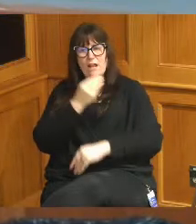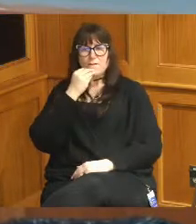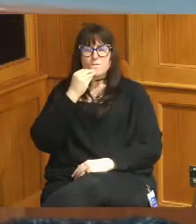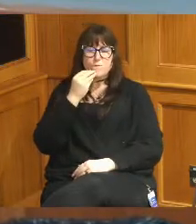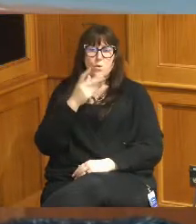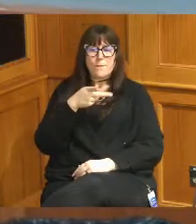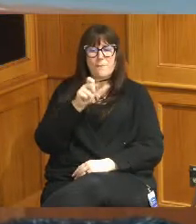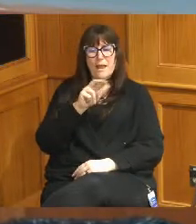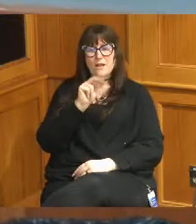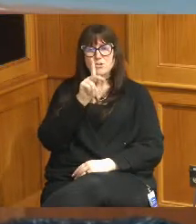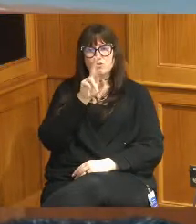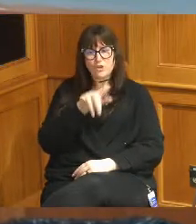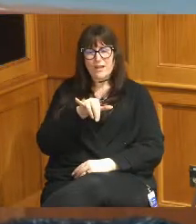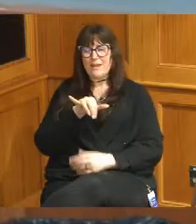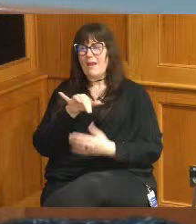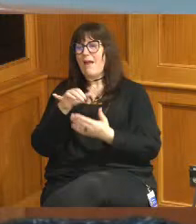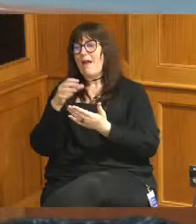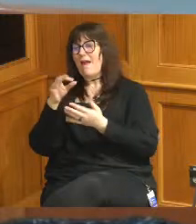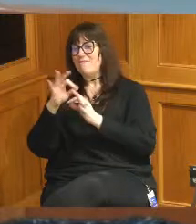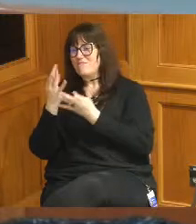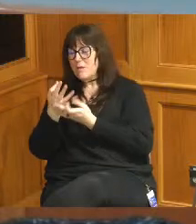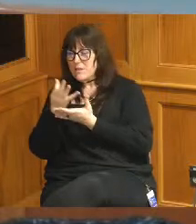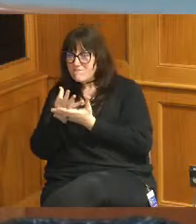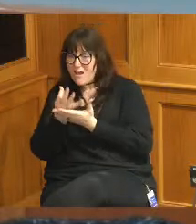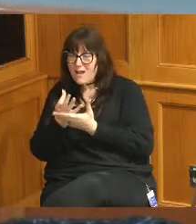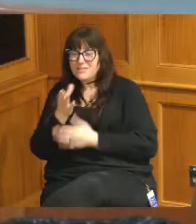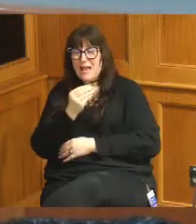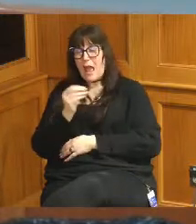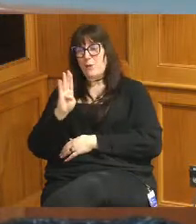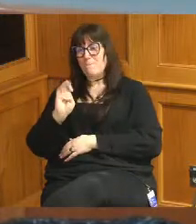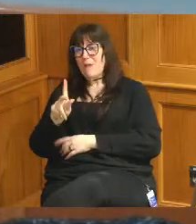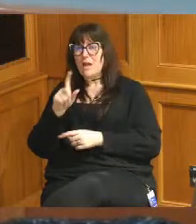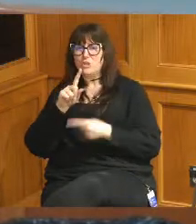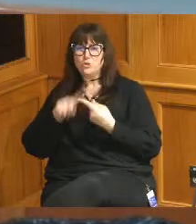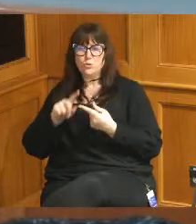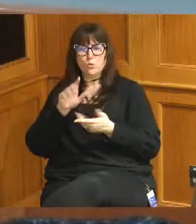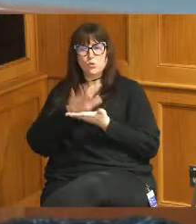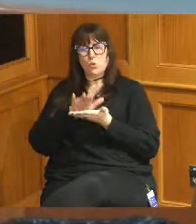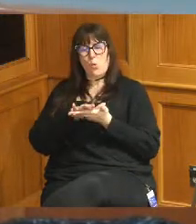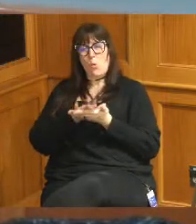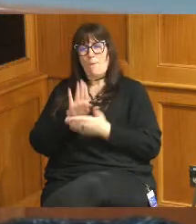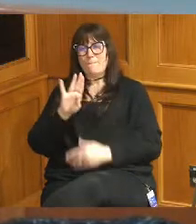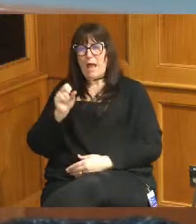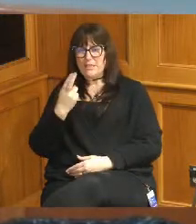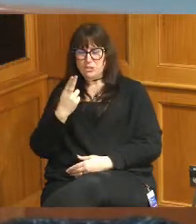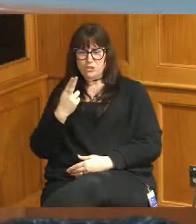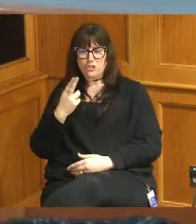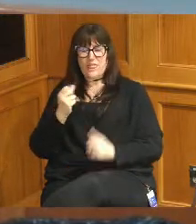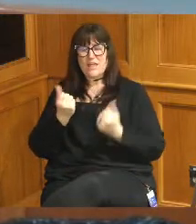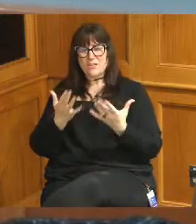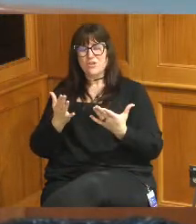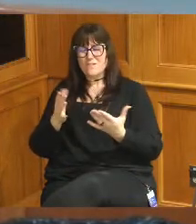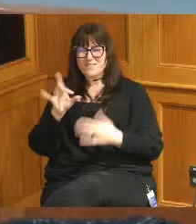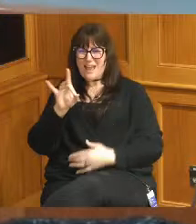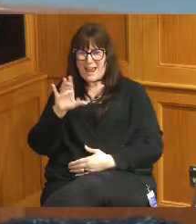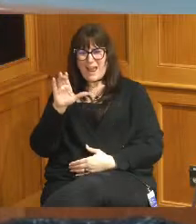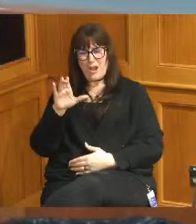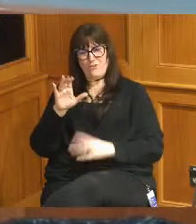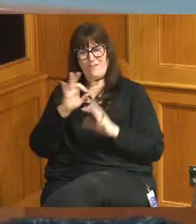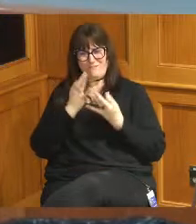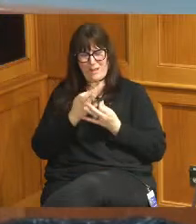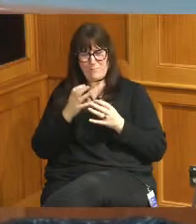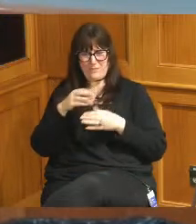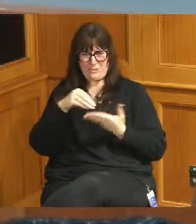and the Family Fun and Back to School Bash, serving over 800 children and families. He engages